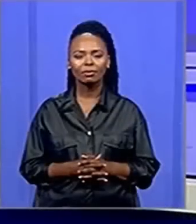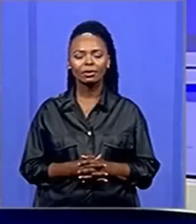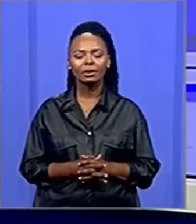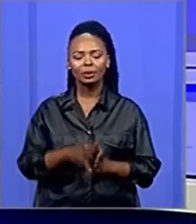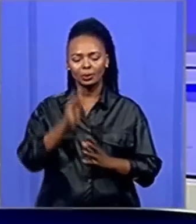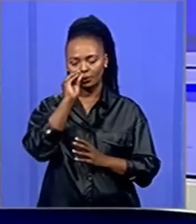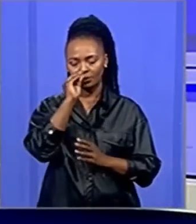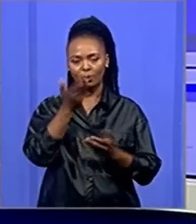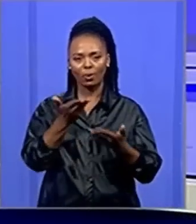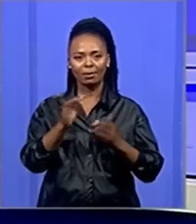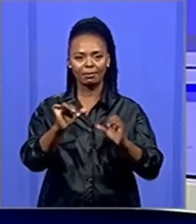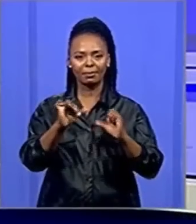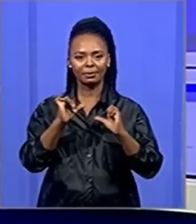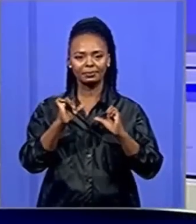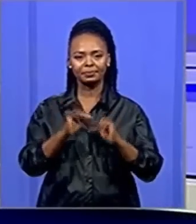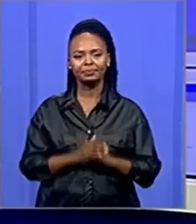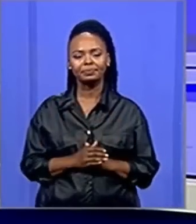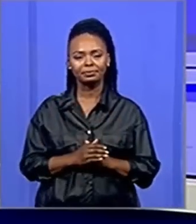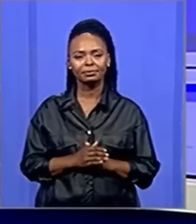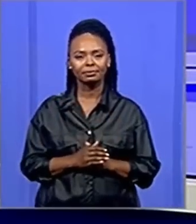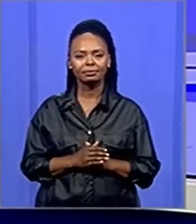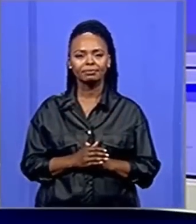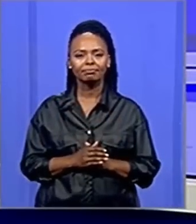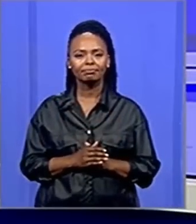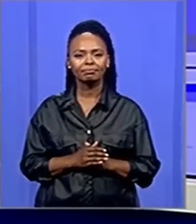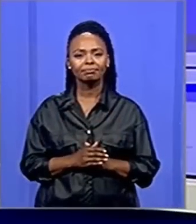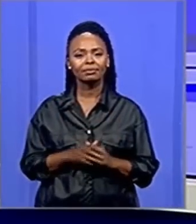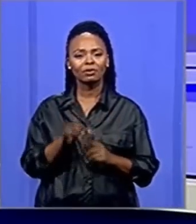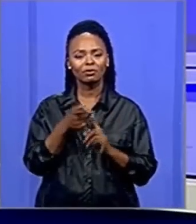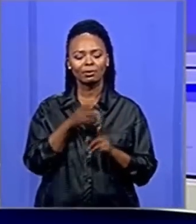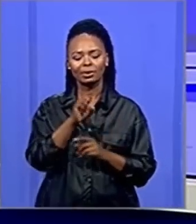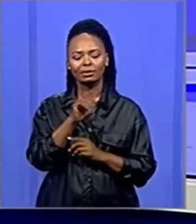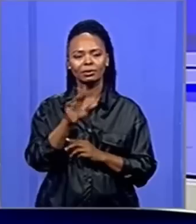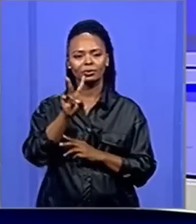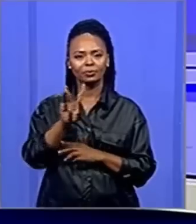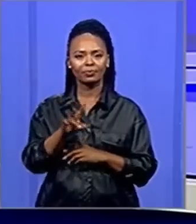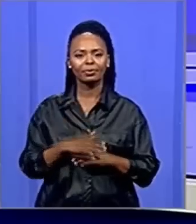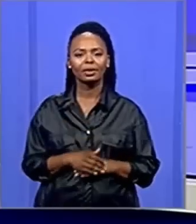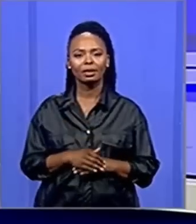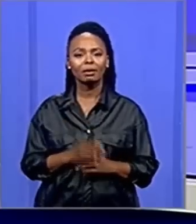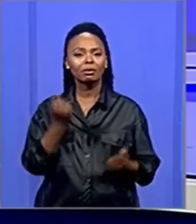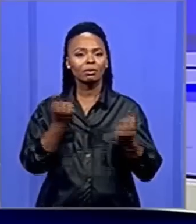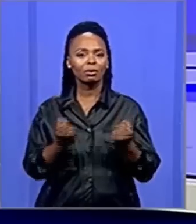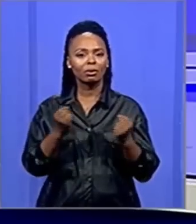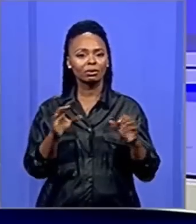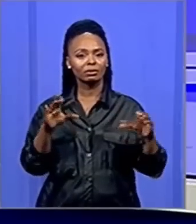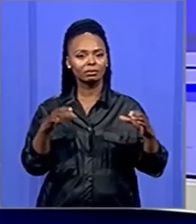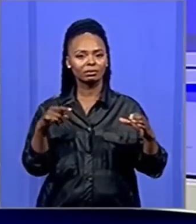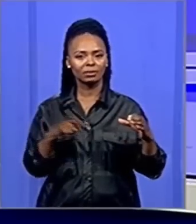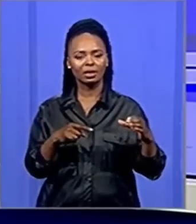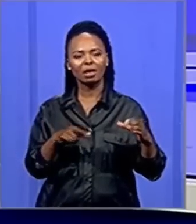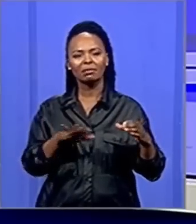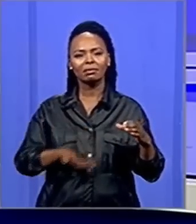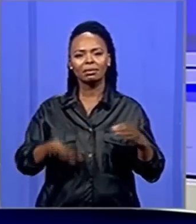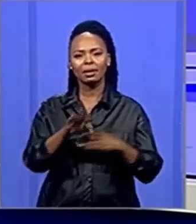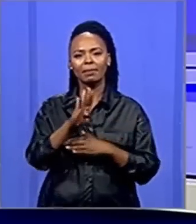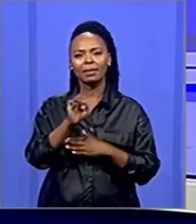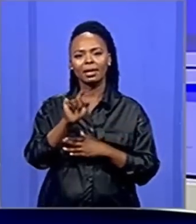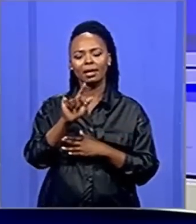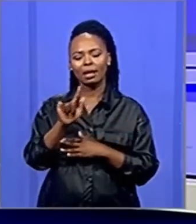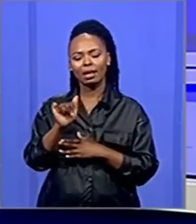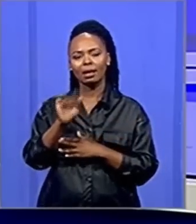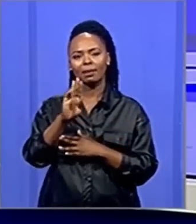Moireboela go amohela mokgahlelong ona wa bobedi wa ditaba tsa ho SABC2. Lekgotla la dinyewe la Mastrata wa Belabela provinseng ya Limpopo